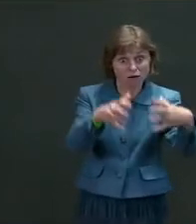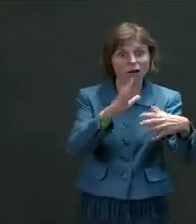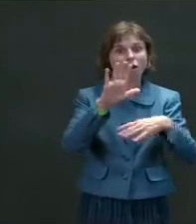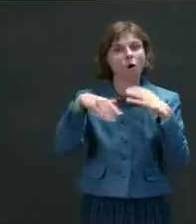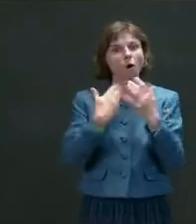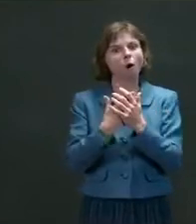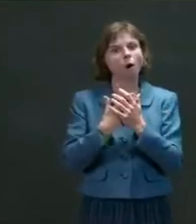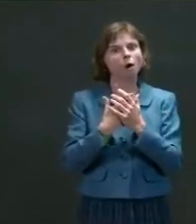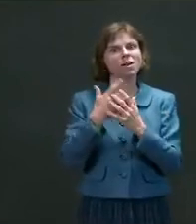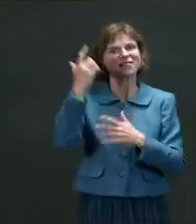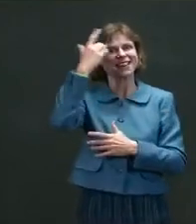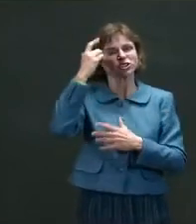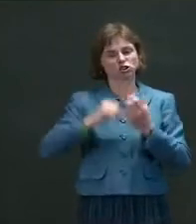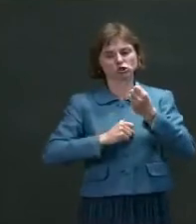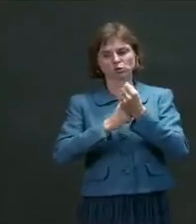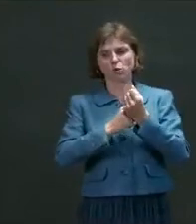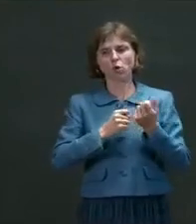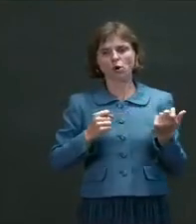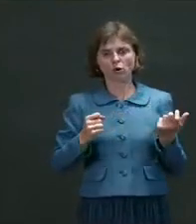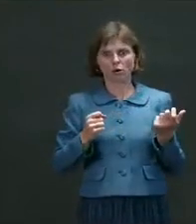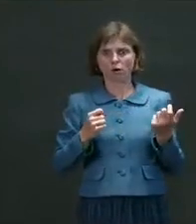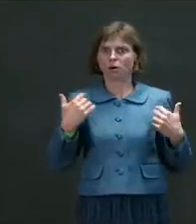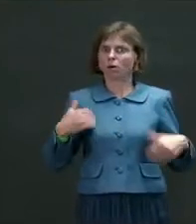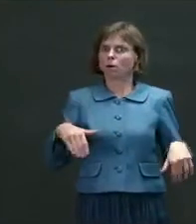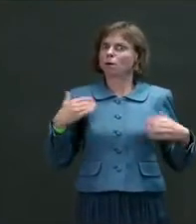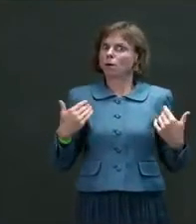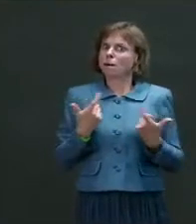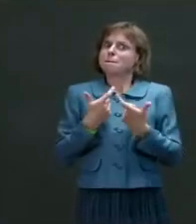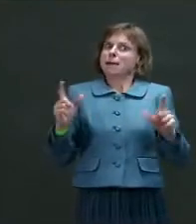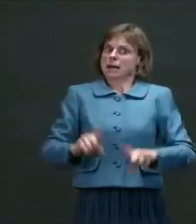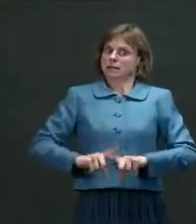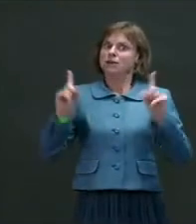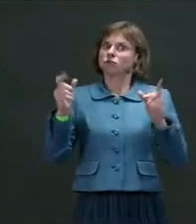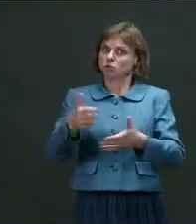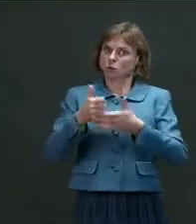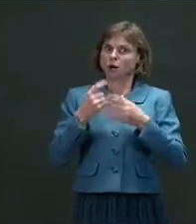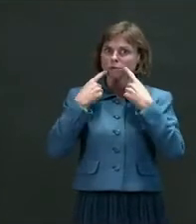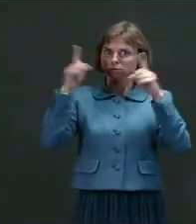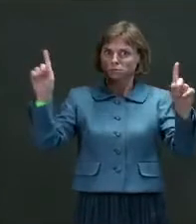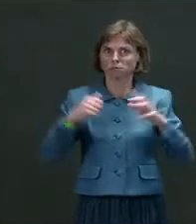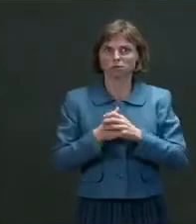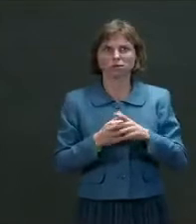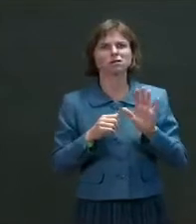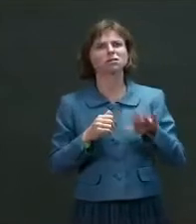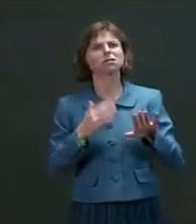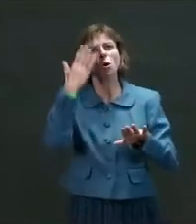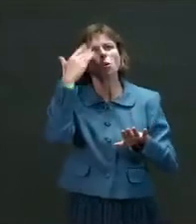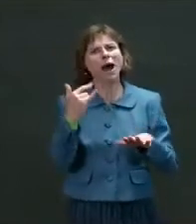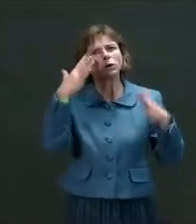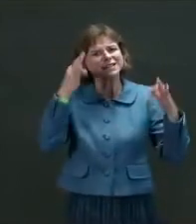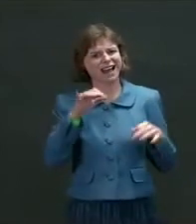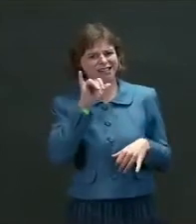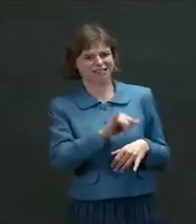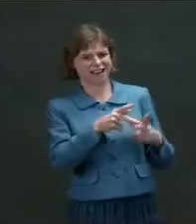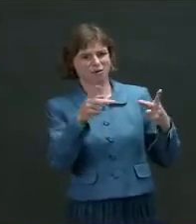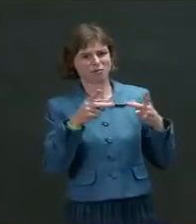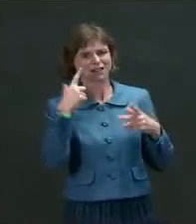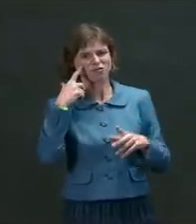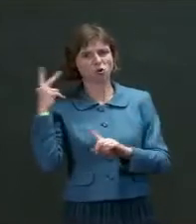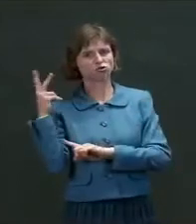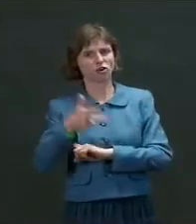that we've gotten, it's a huge lift to put something like this together. Why did you decide on this site for the drive-through?